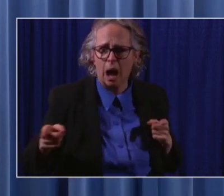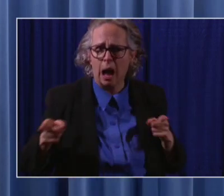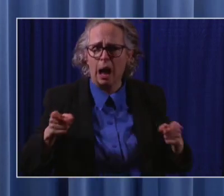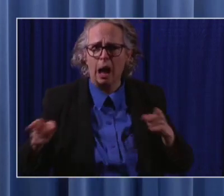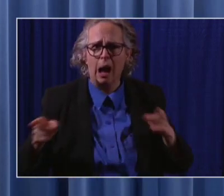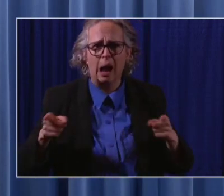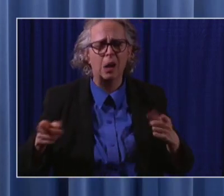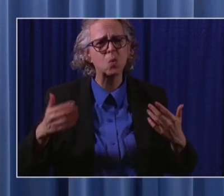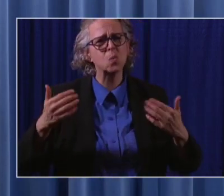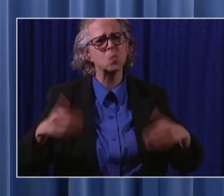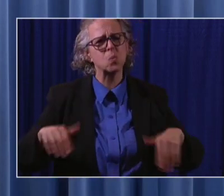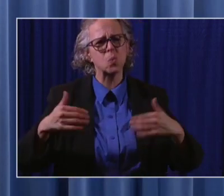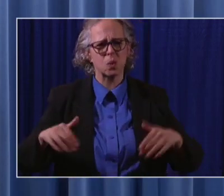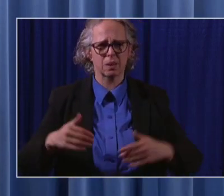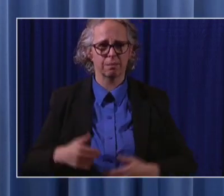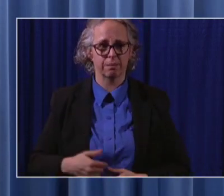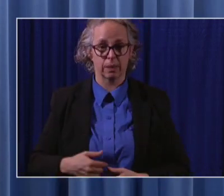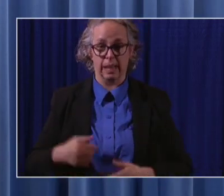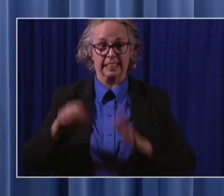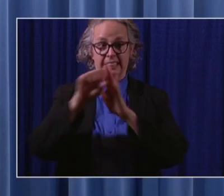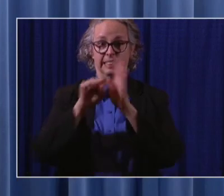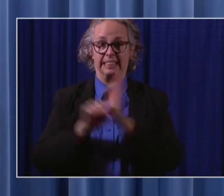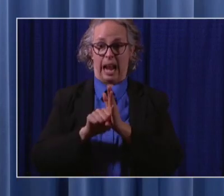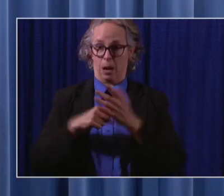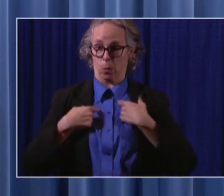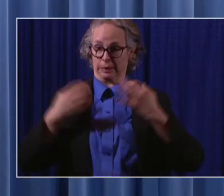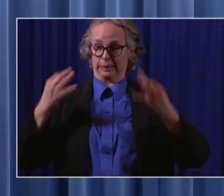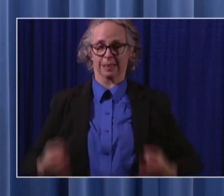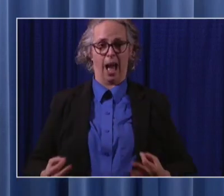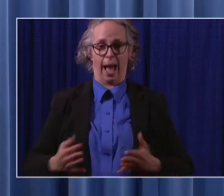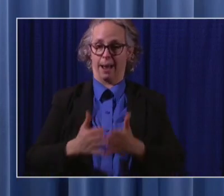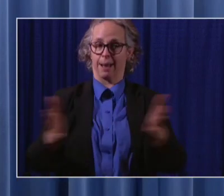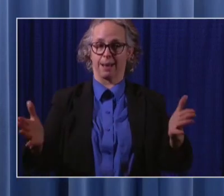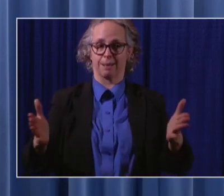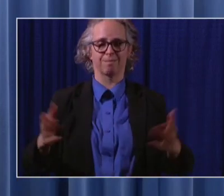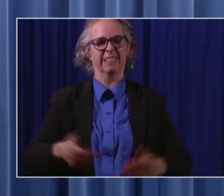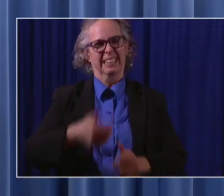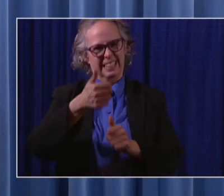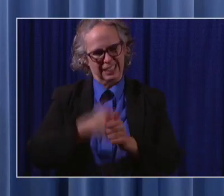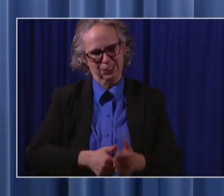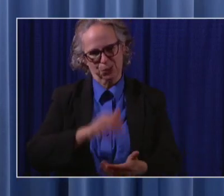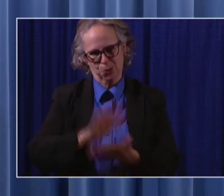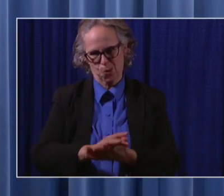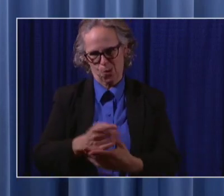make, and it doesn't mean they're easy decisions. They're very, very difficult decisions.